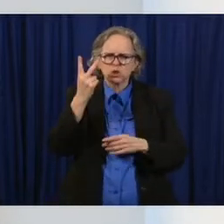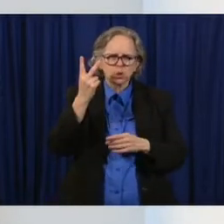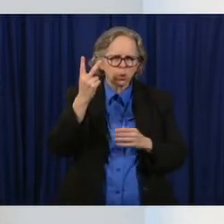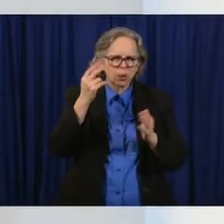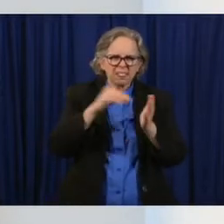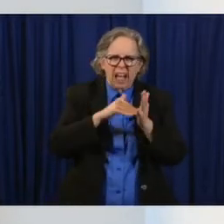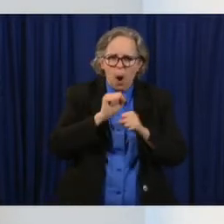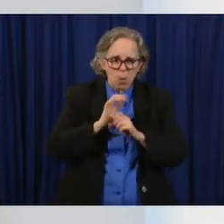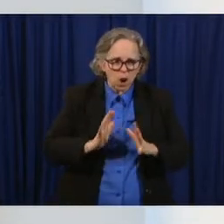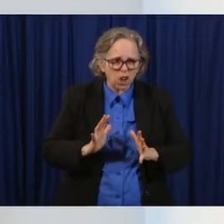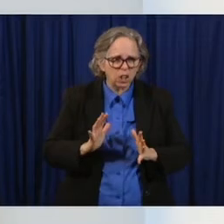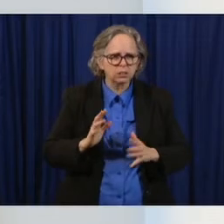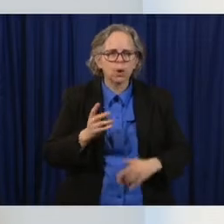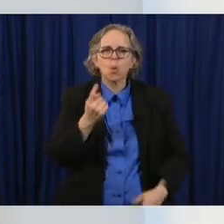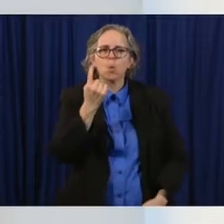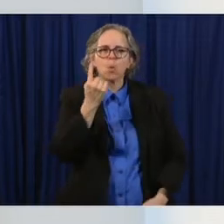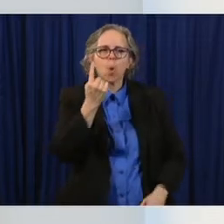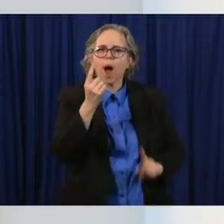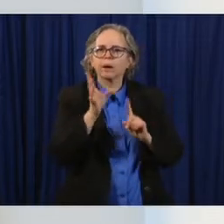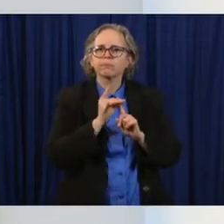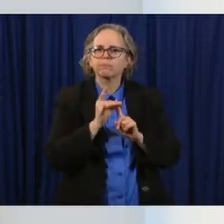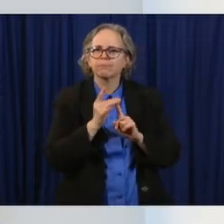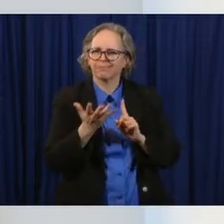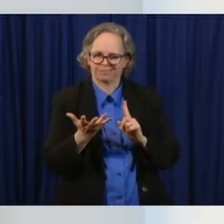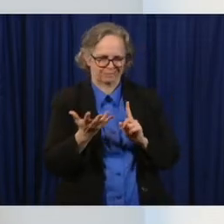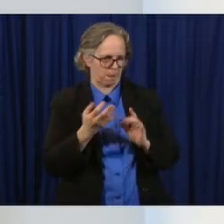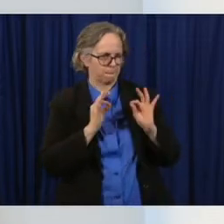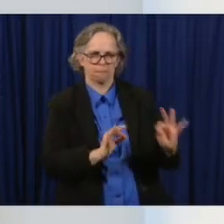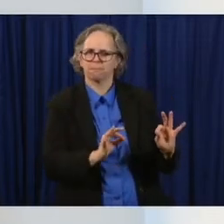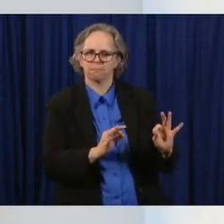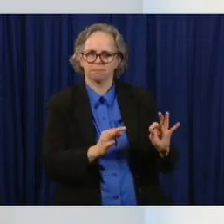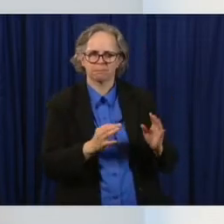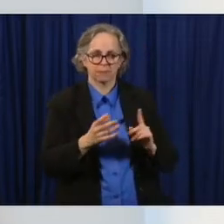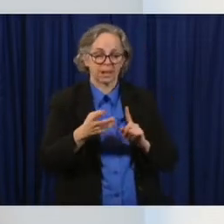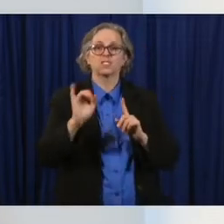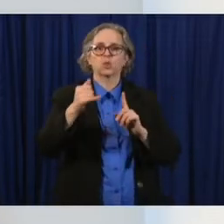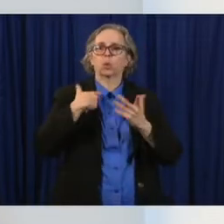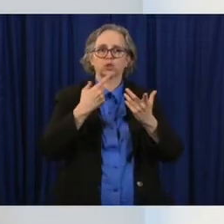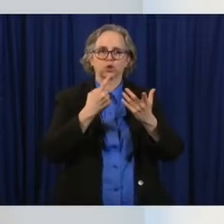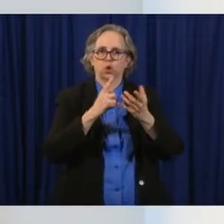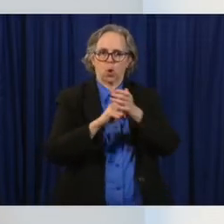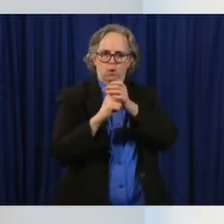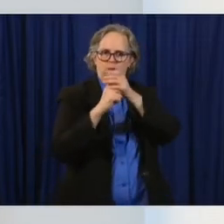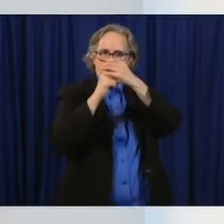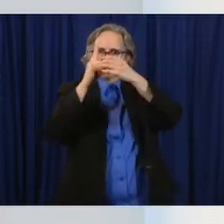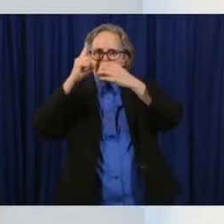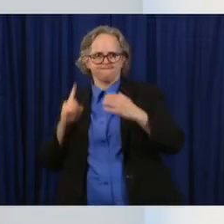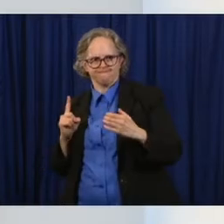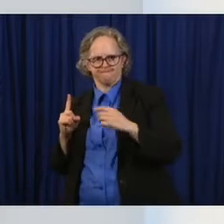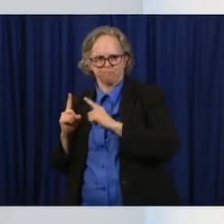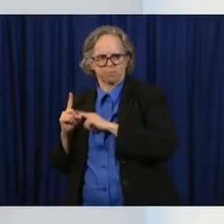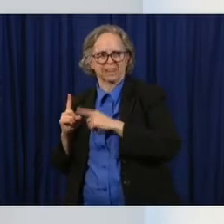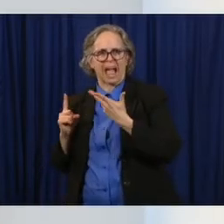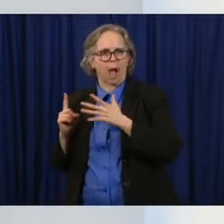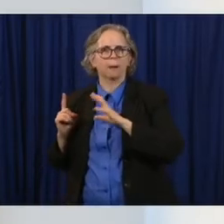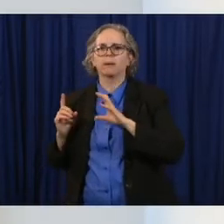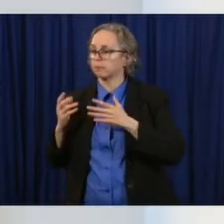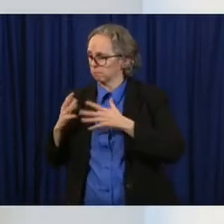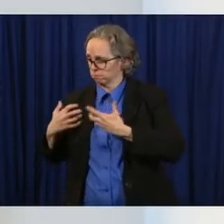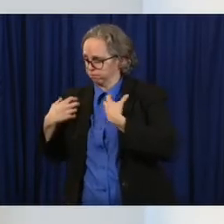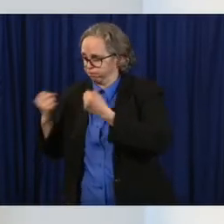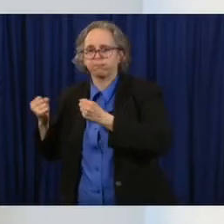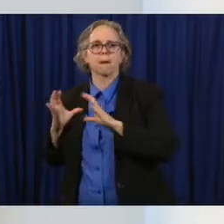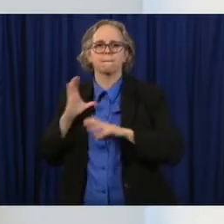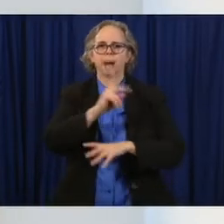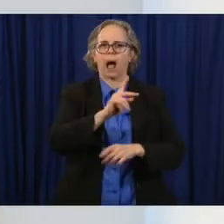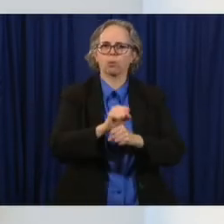had that contracted coronavirus. They isolated them, the person recovered, and now they're back at work. So there are safe